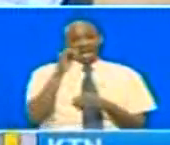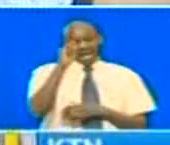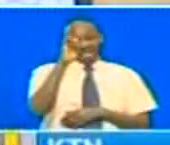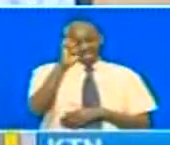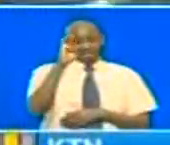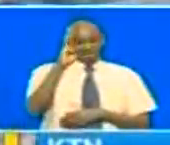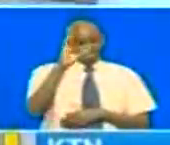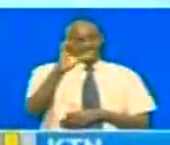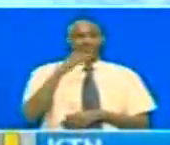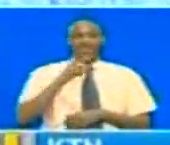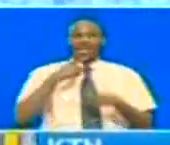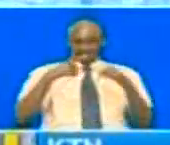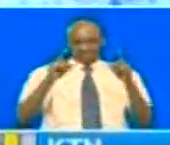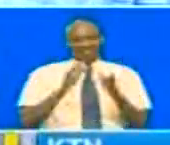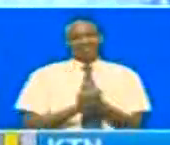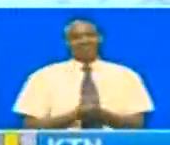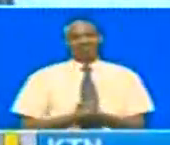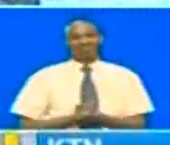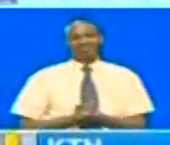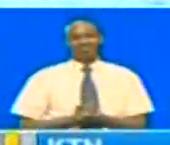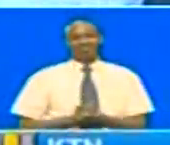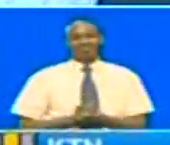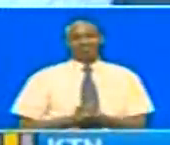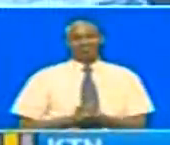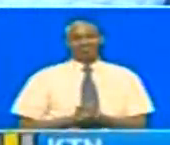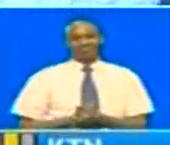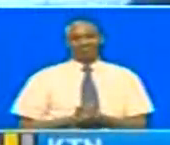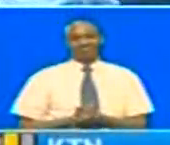will declare. All right. So this will come out when?